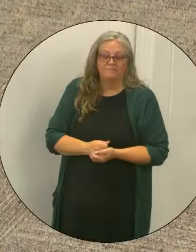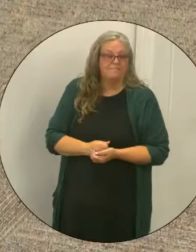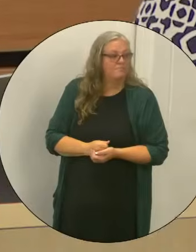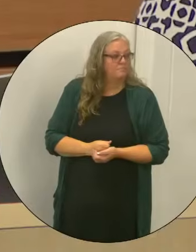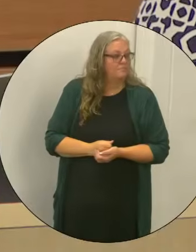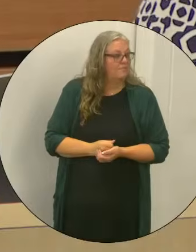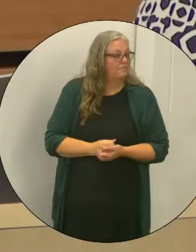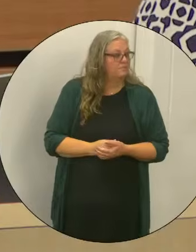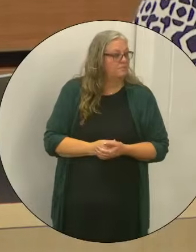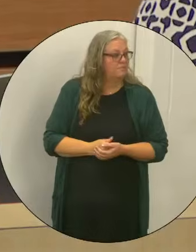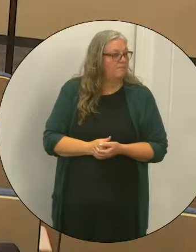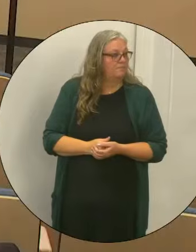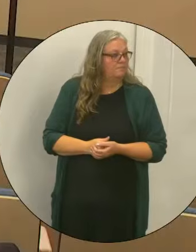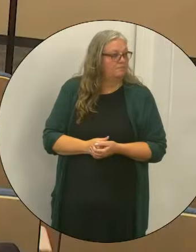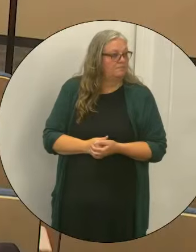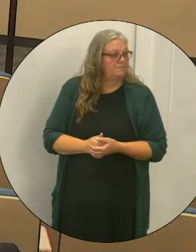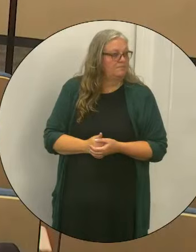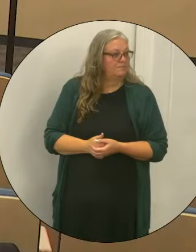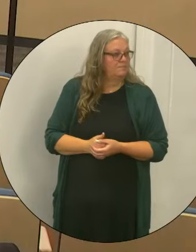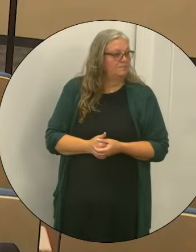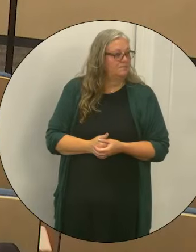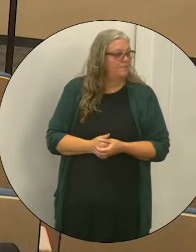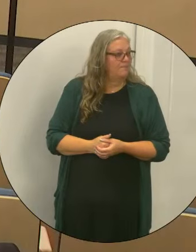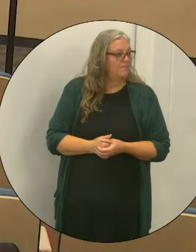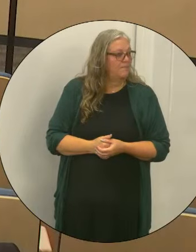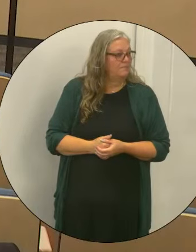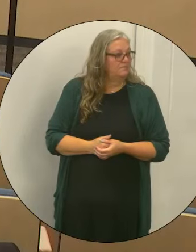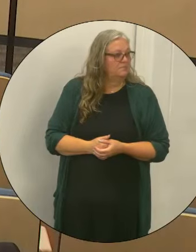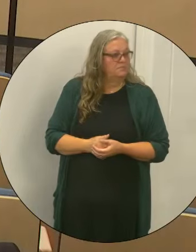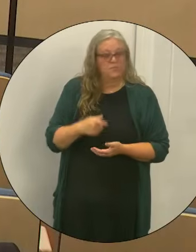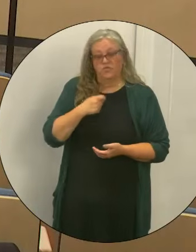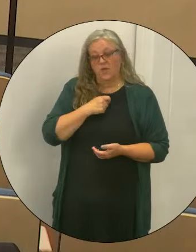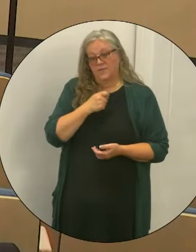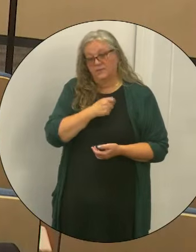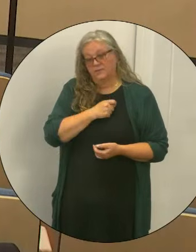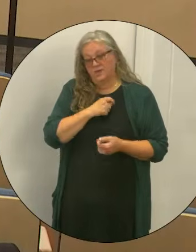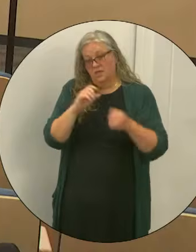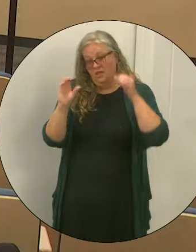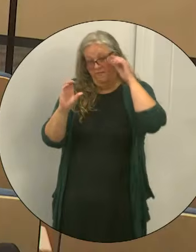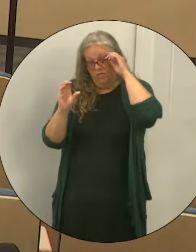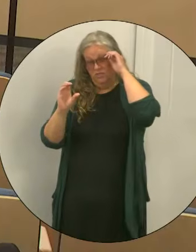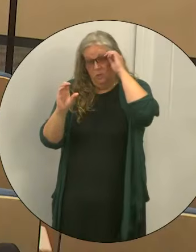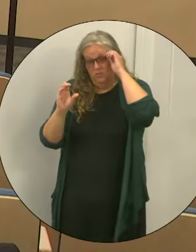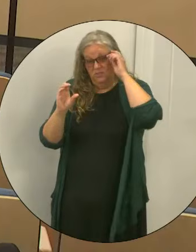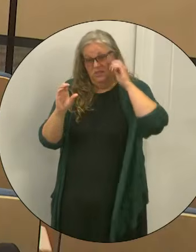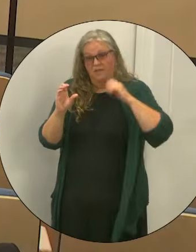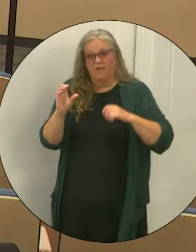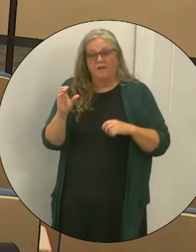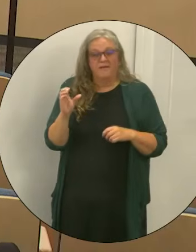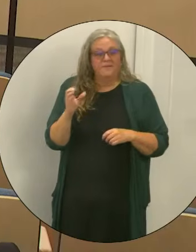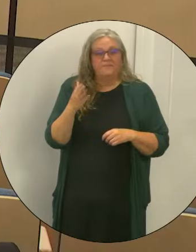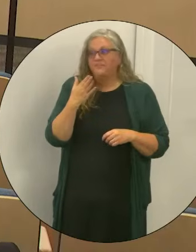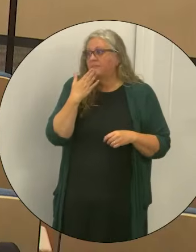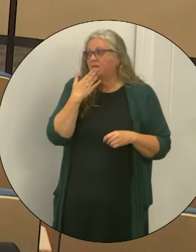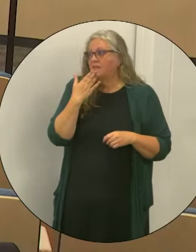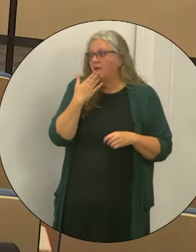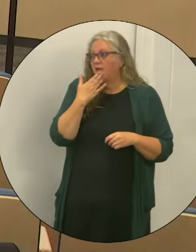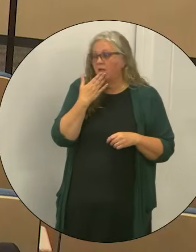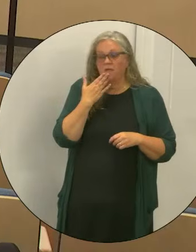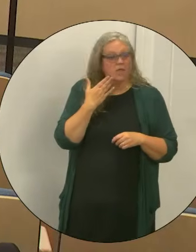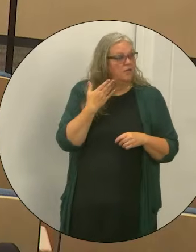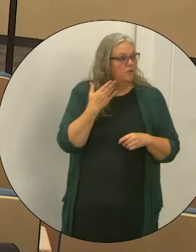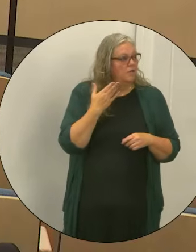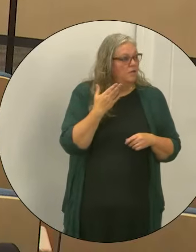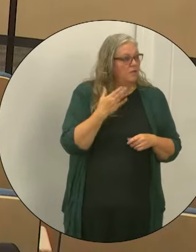Thank you. Thank you. Trustee Cavazos. Thank you, Madam President, and thank you, Mr. Hartland, Mr. Huffman, and